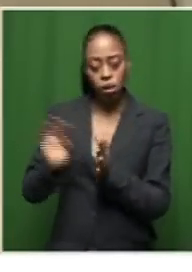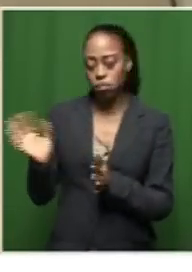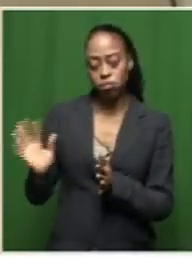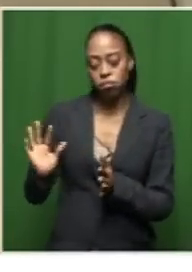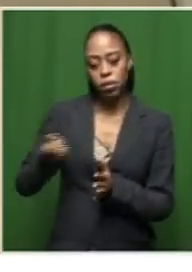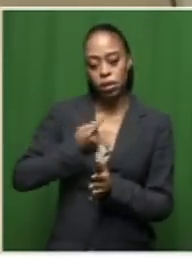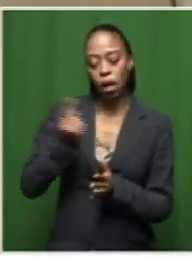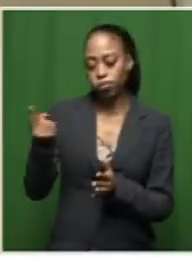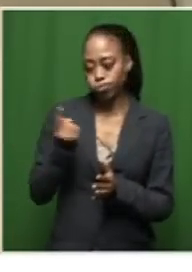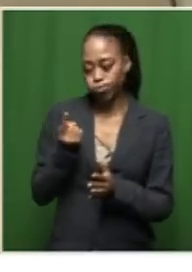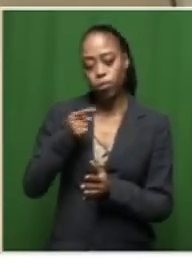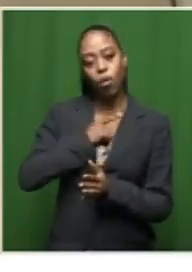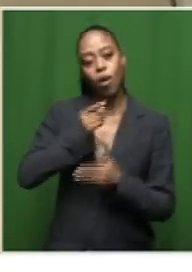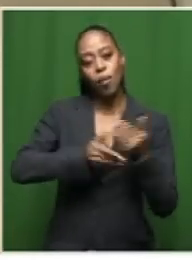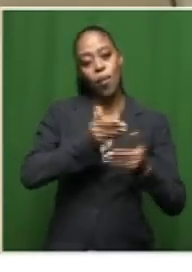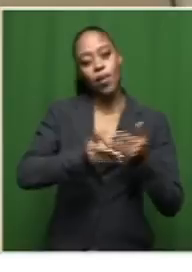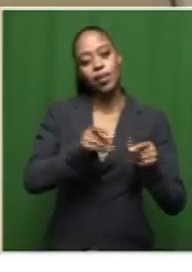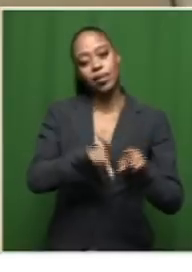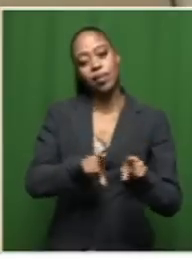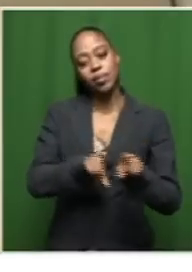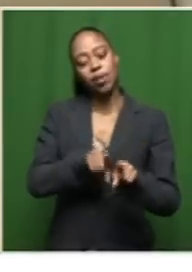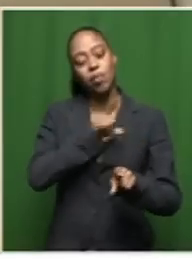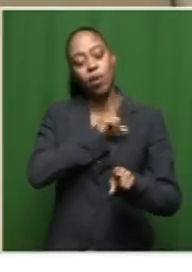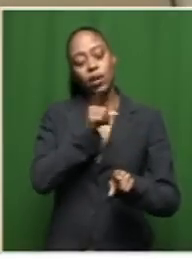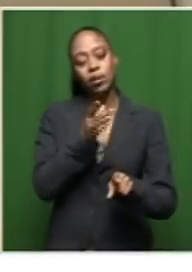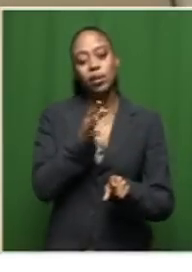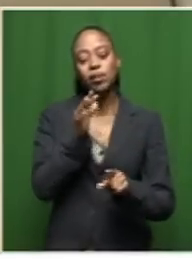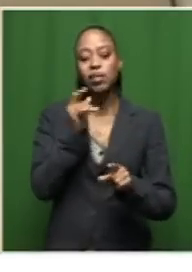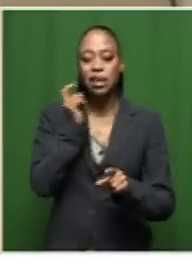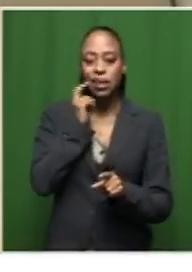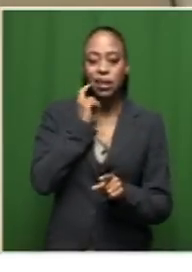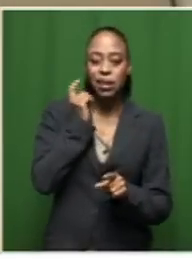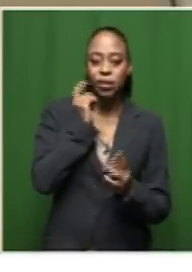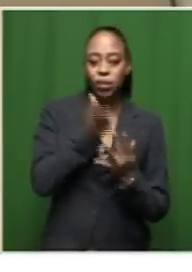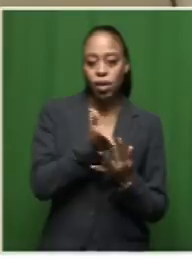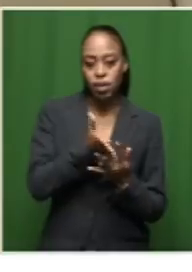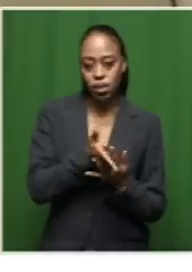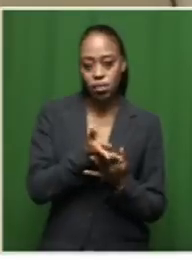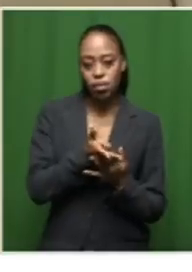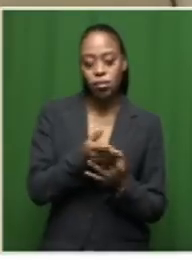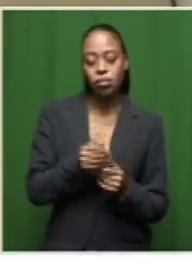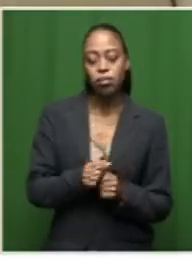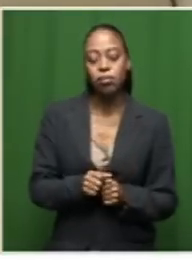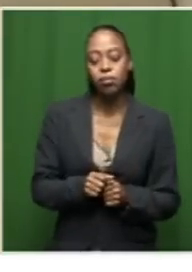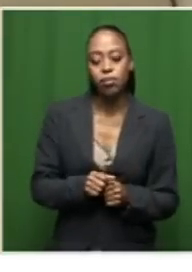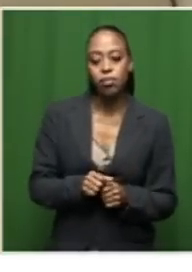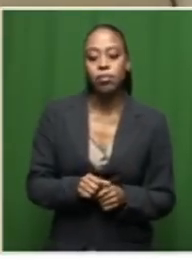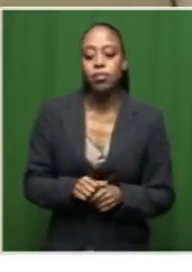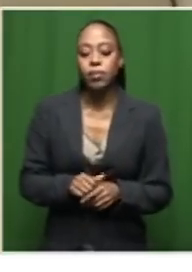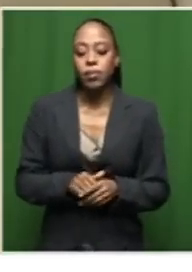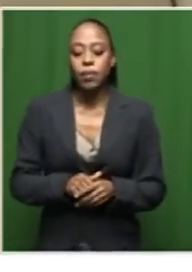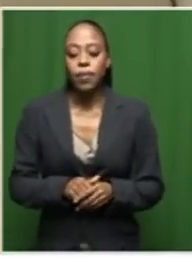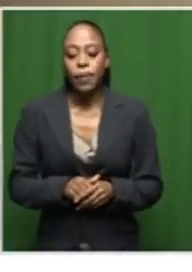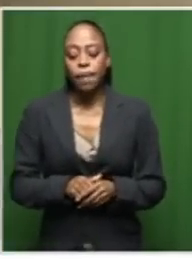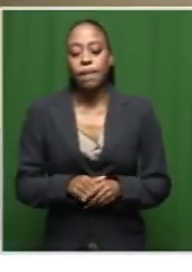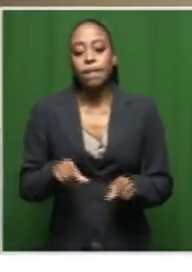representation because the process is also made to be user-friendly so that it improves access to our